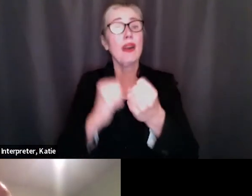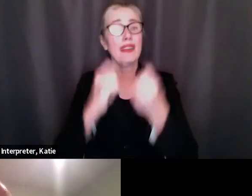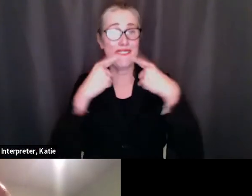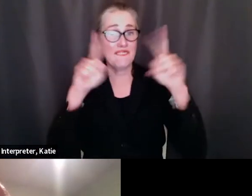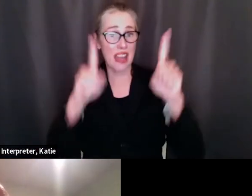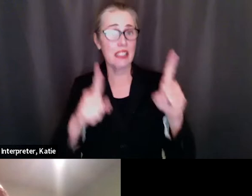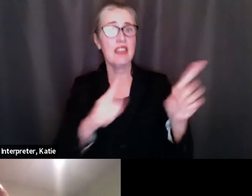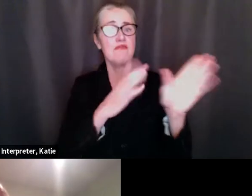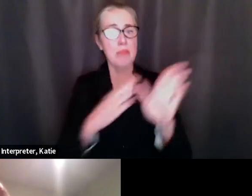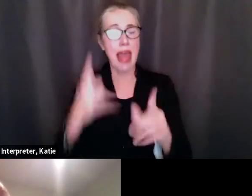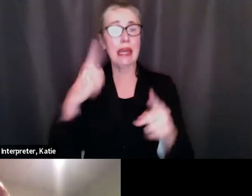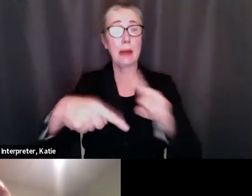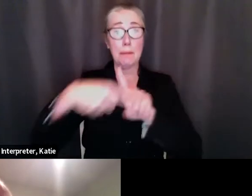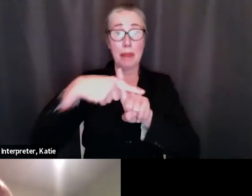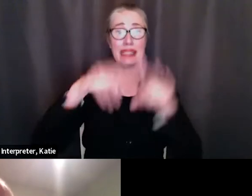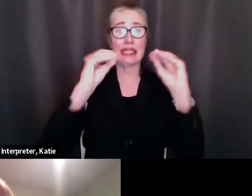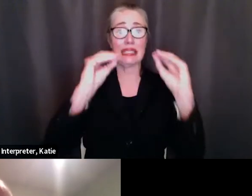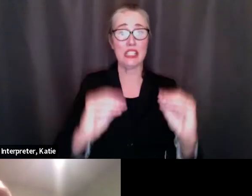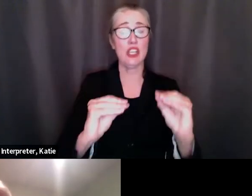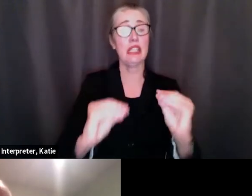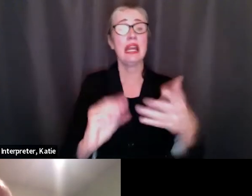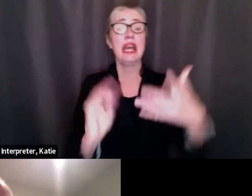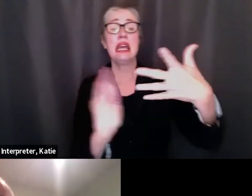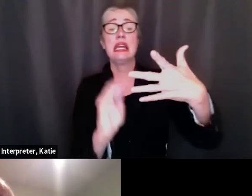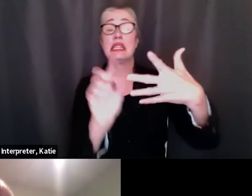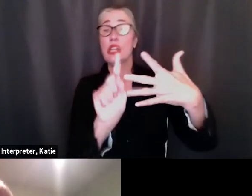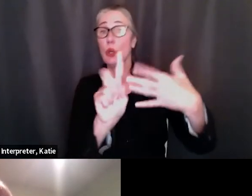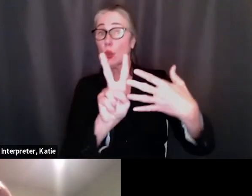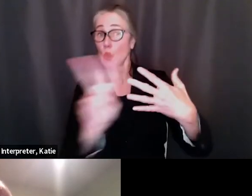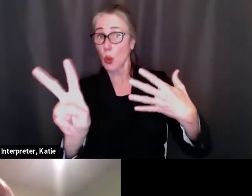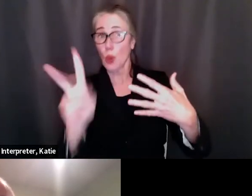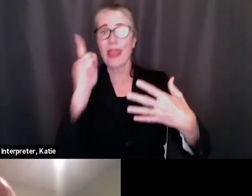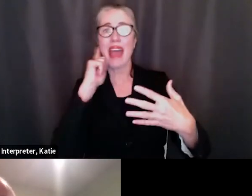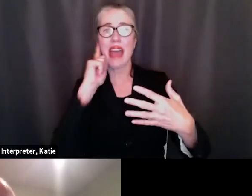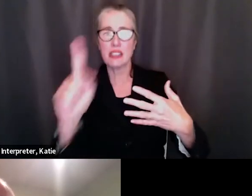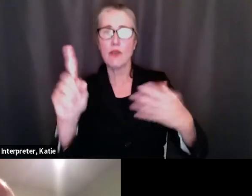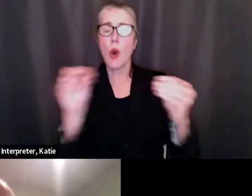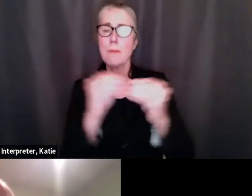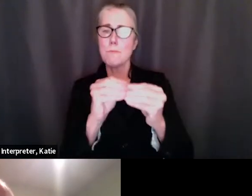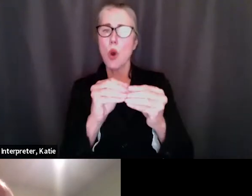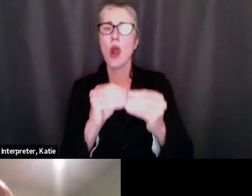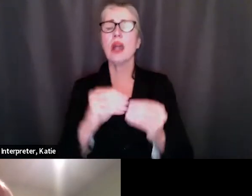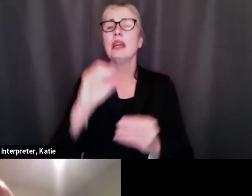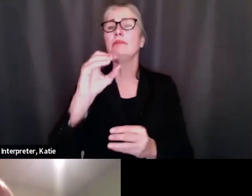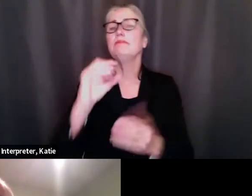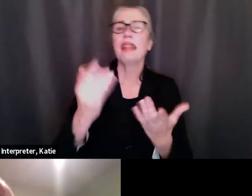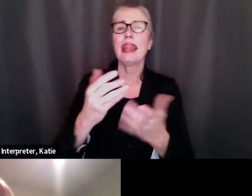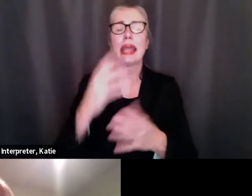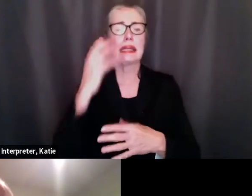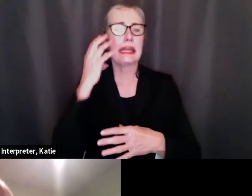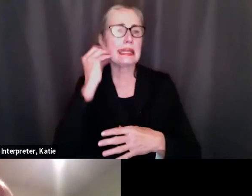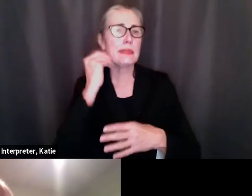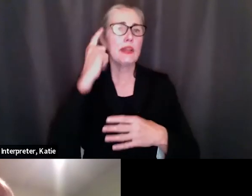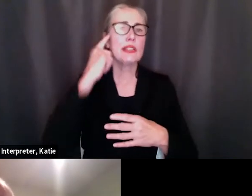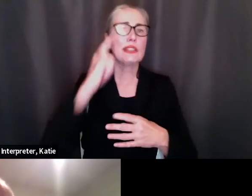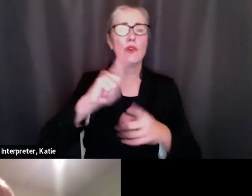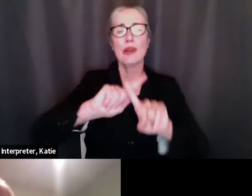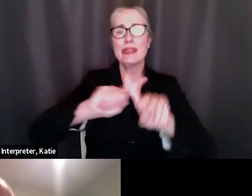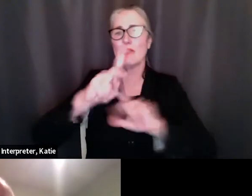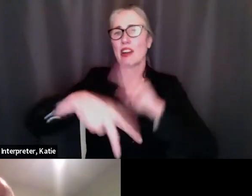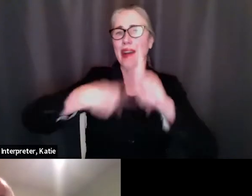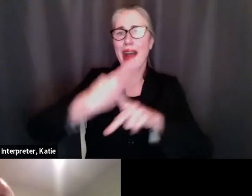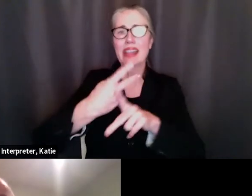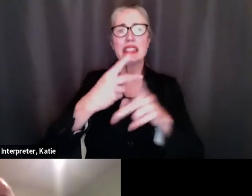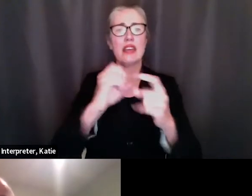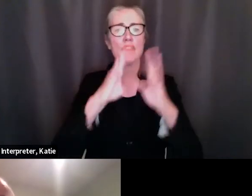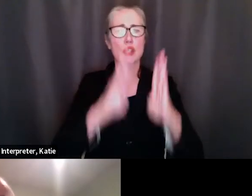tier two is where strategic intervention or enrichment occurs for a smaller percentage of students this tier is data driven and meant to be used